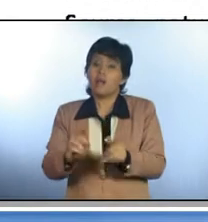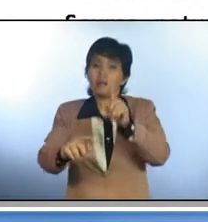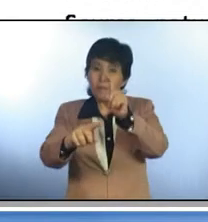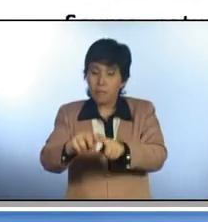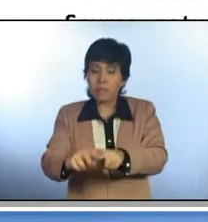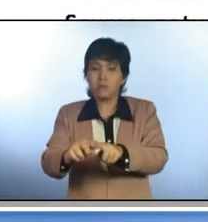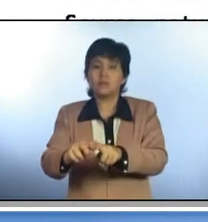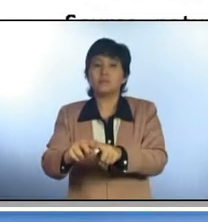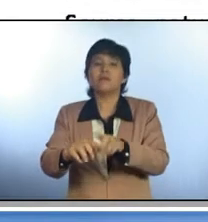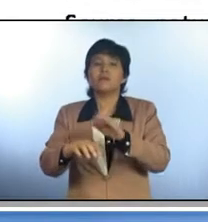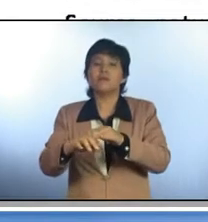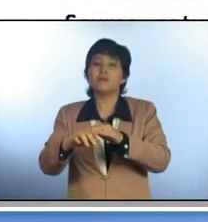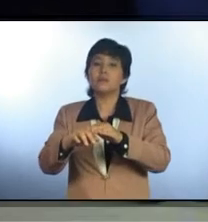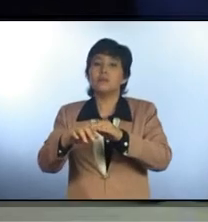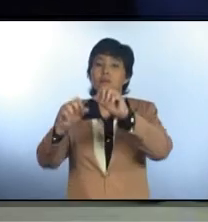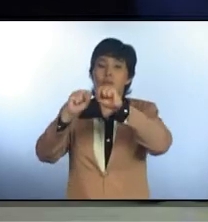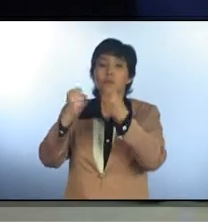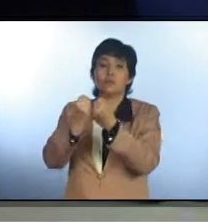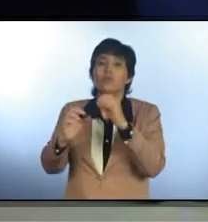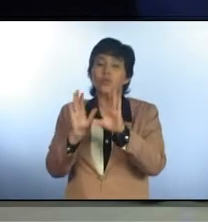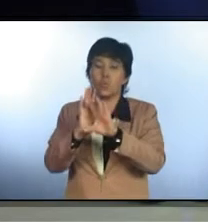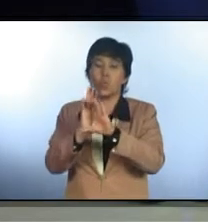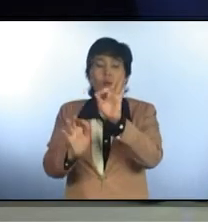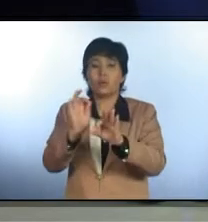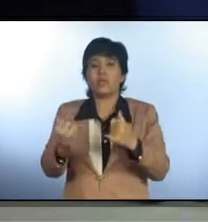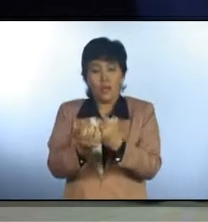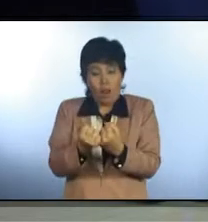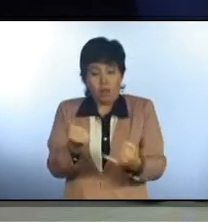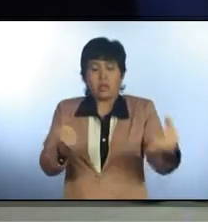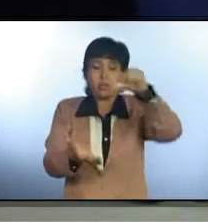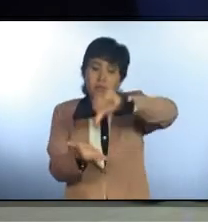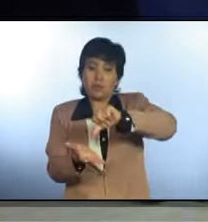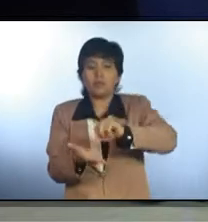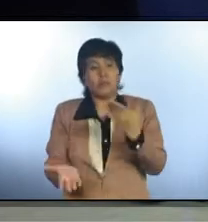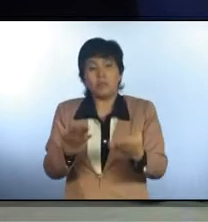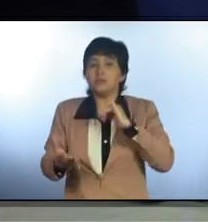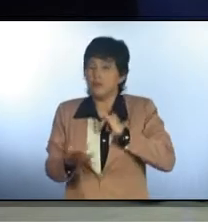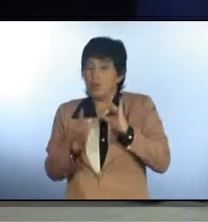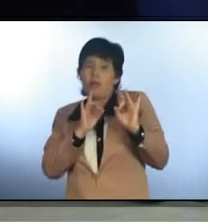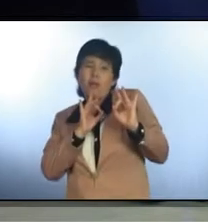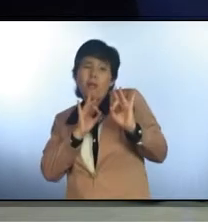situation we are in. Now, let's say if I were born in Iraq, okay, I would have hated